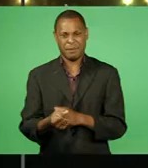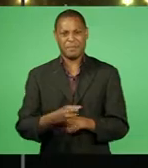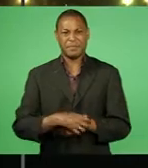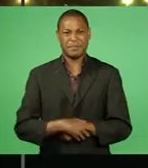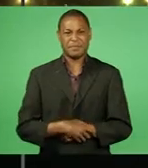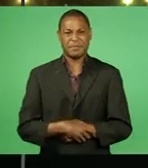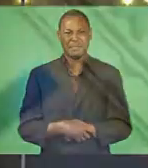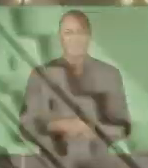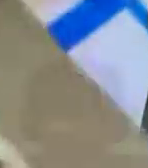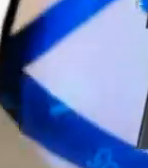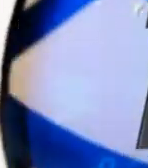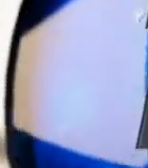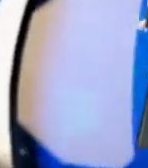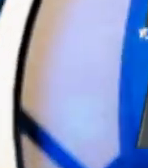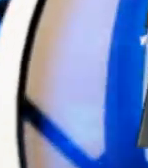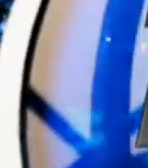series?